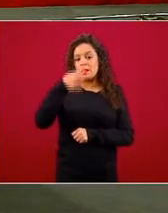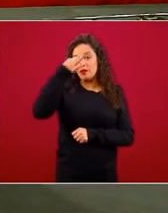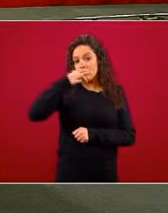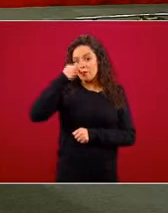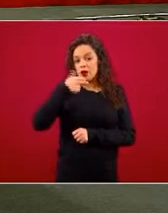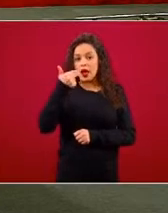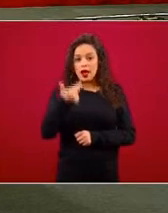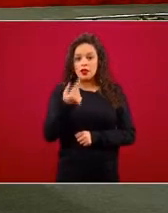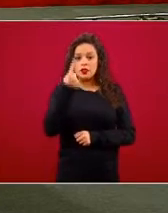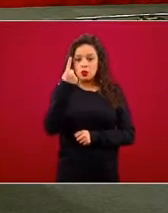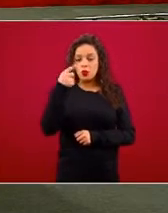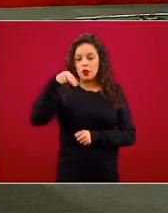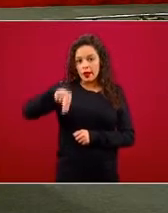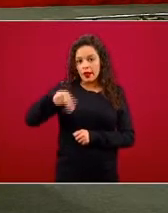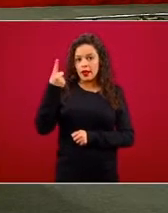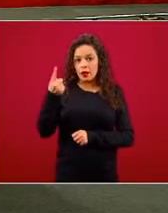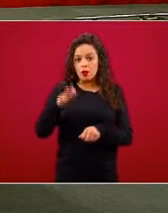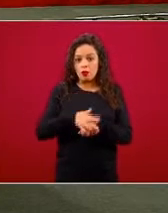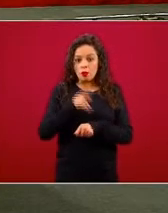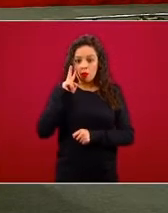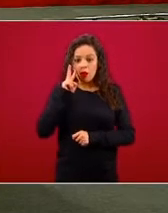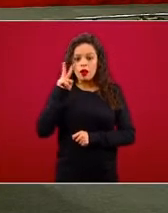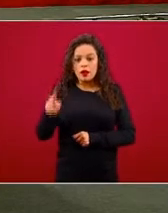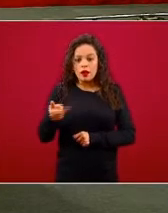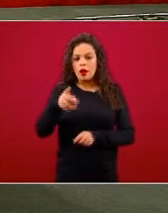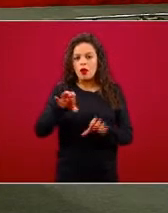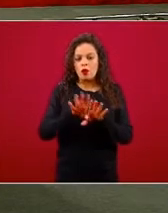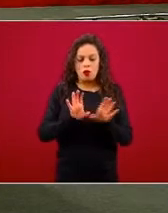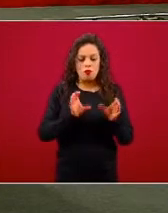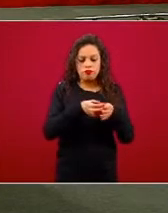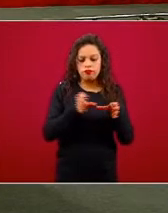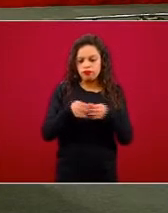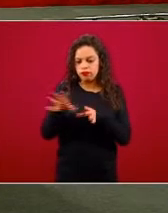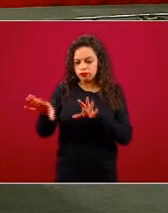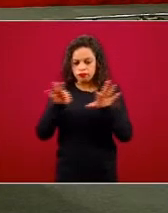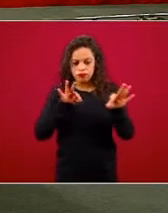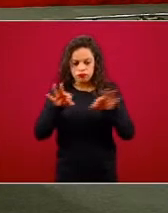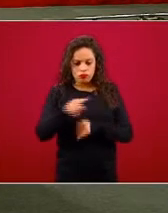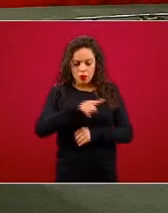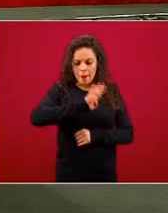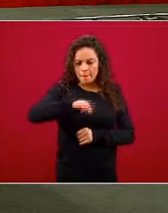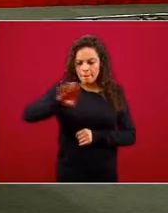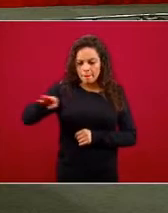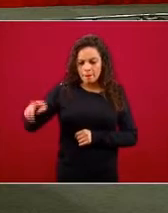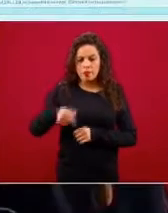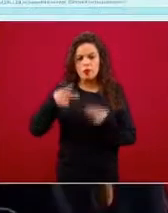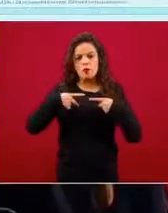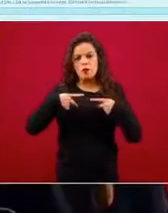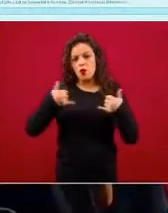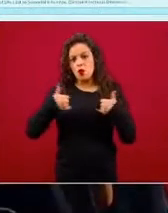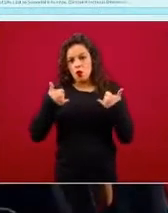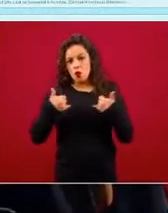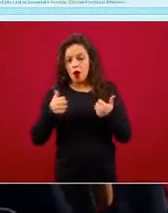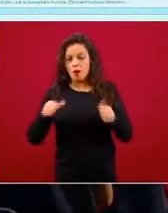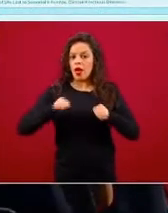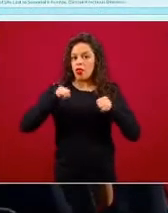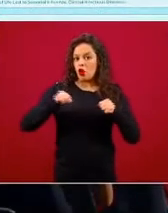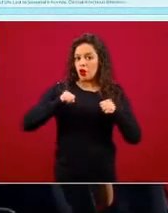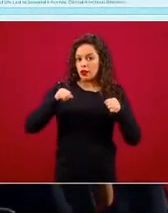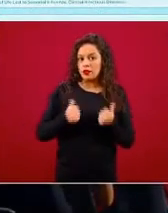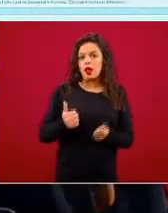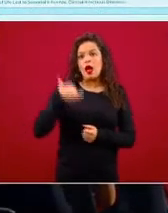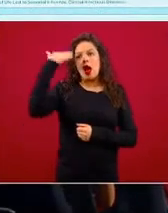mortality among young adults and adolescents. That's normally what happens with